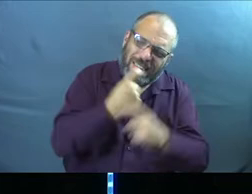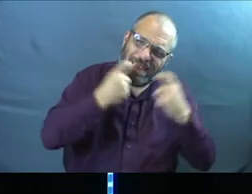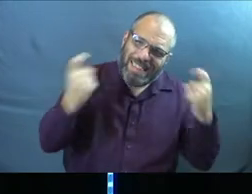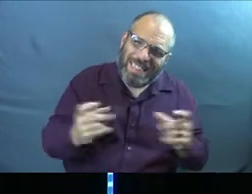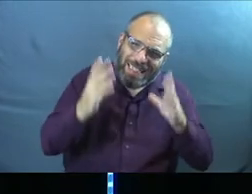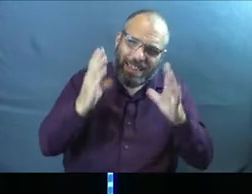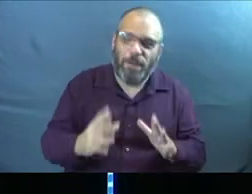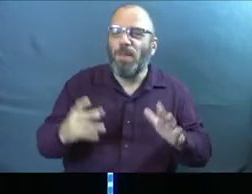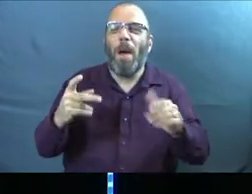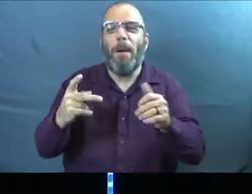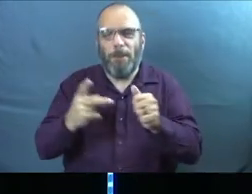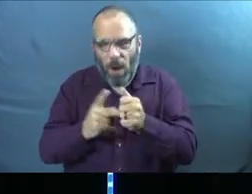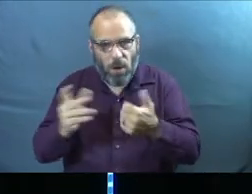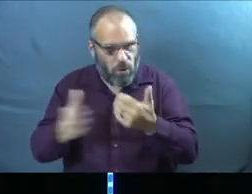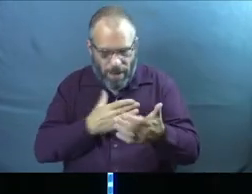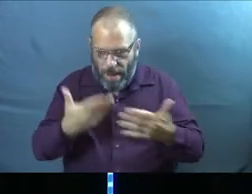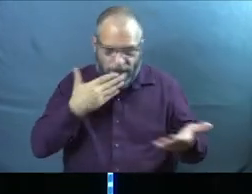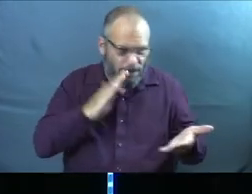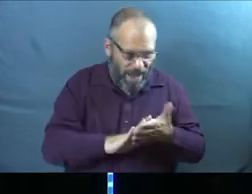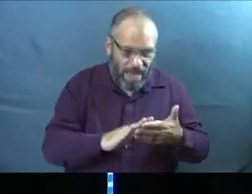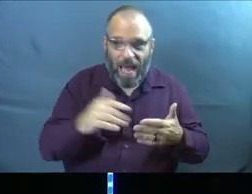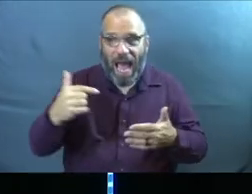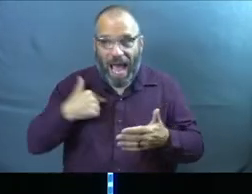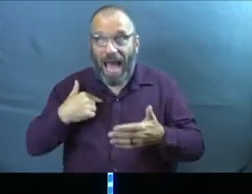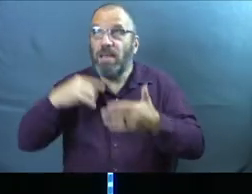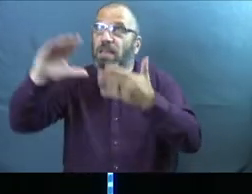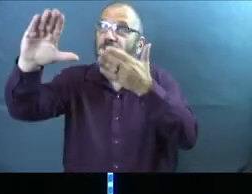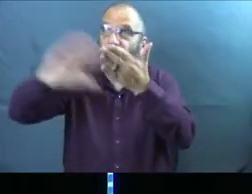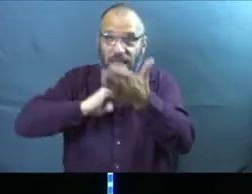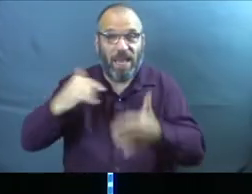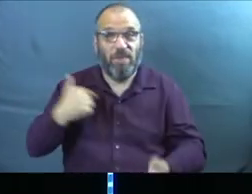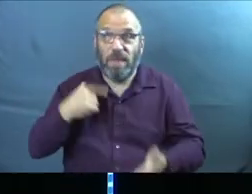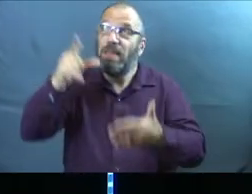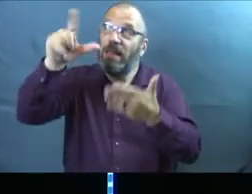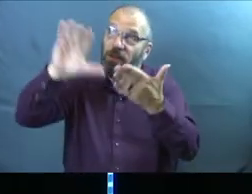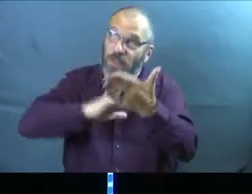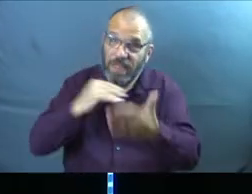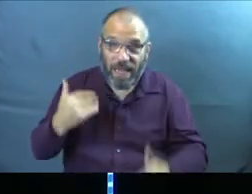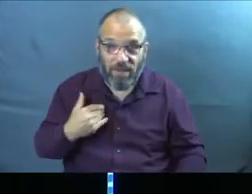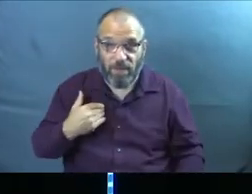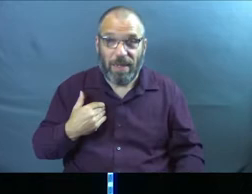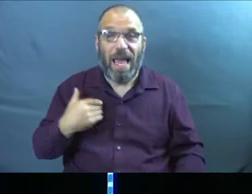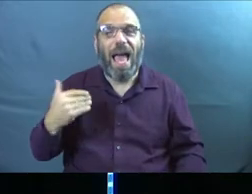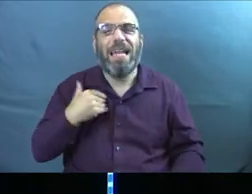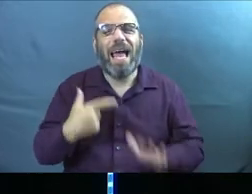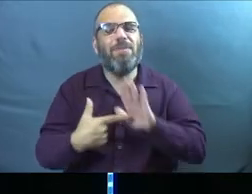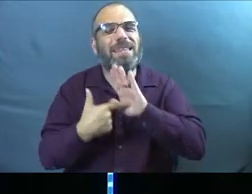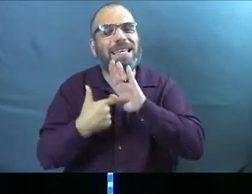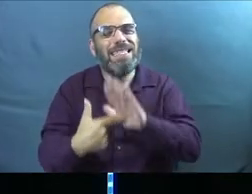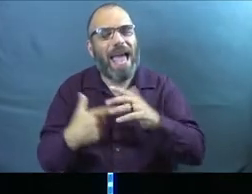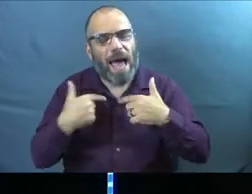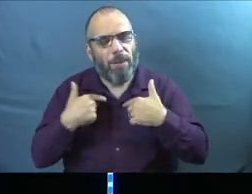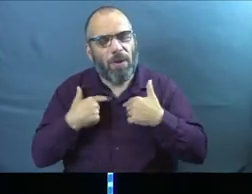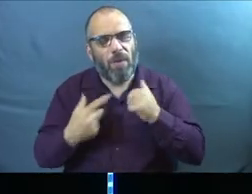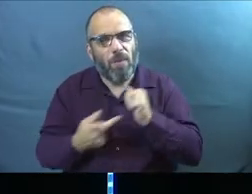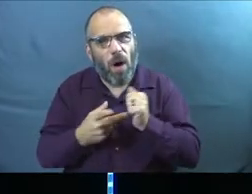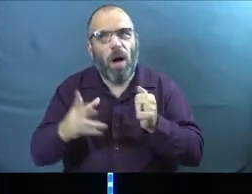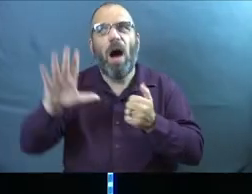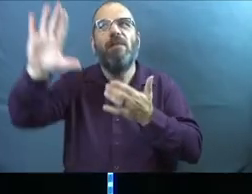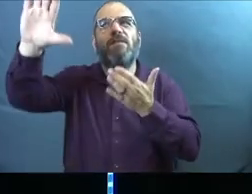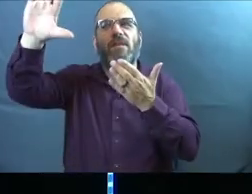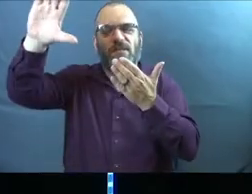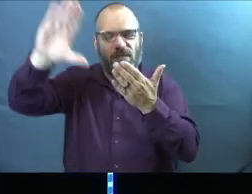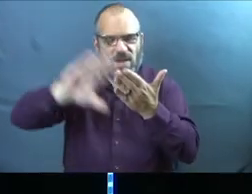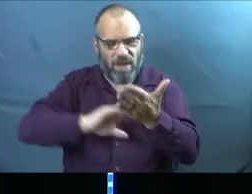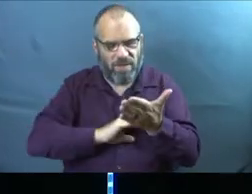What he's saying is, no matter how bad it was, I'm forgiven. And I'm an example of